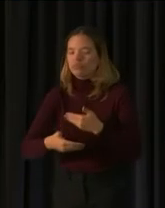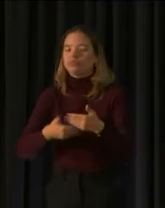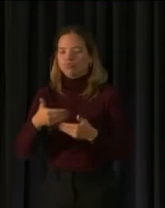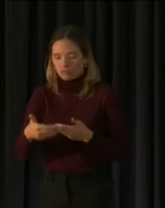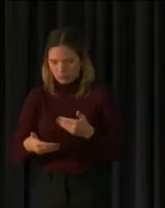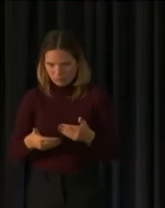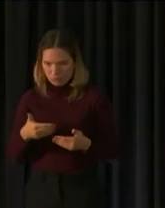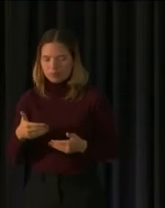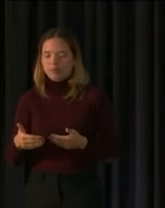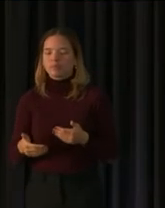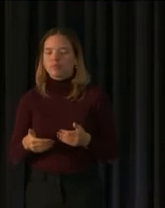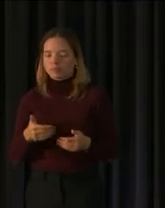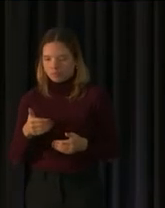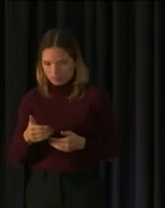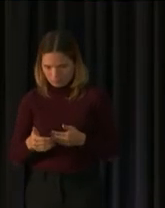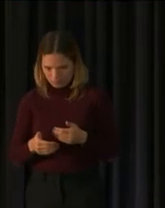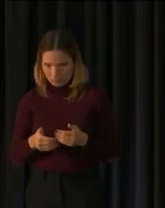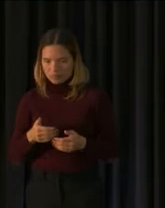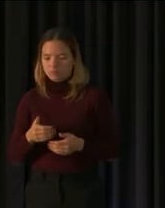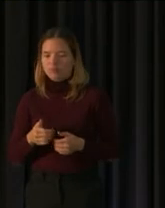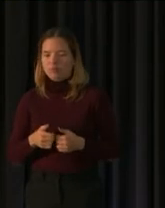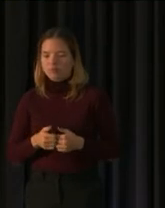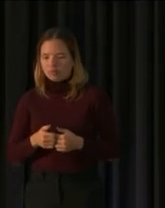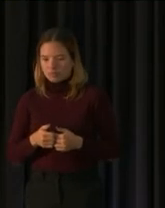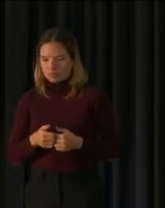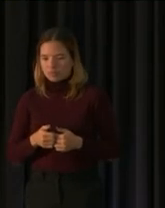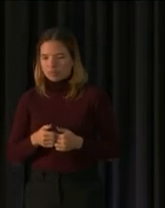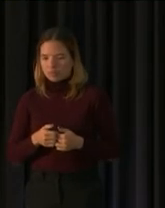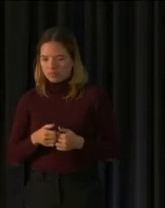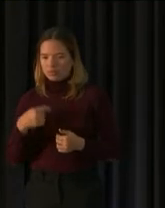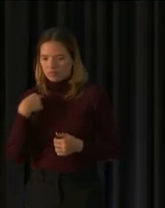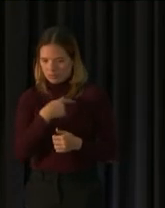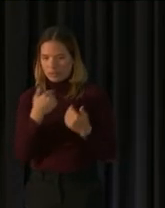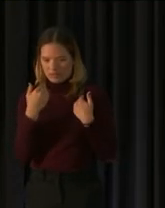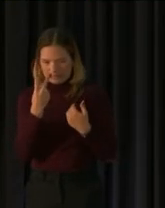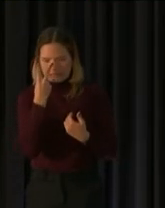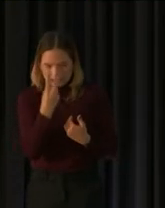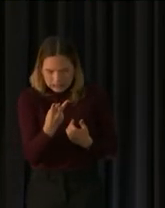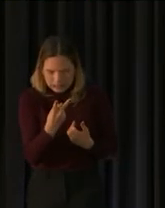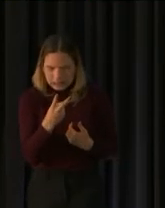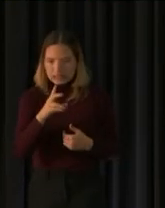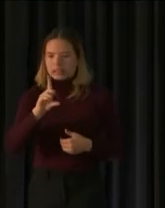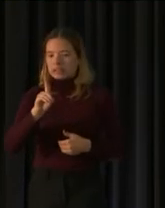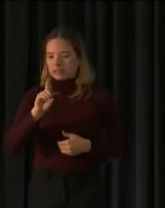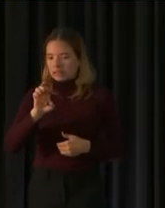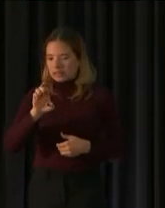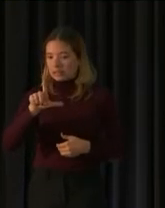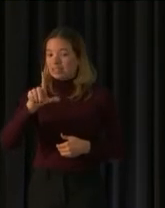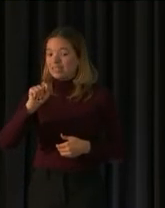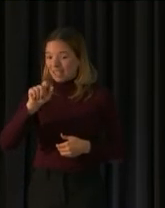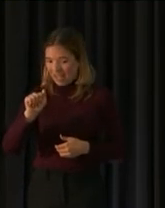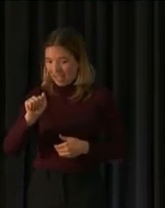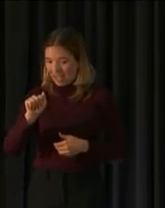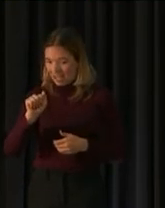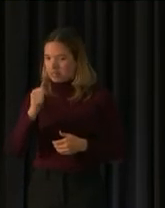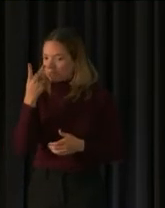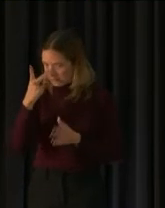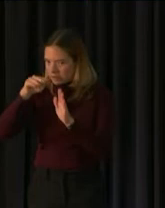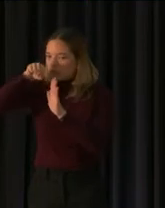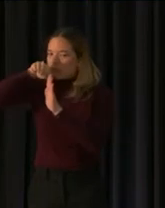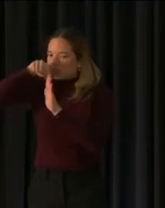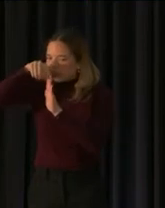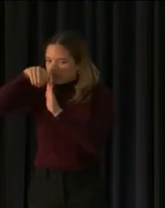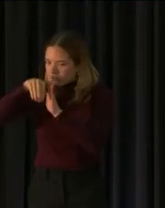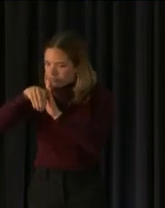a dramatic decrease in the spread of the Delta variant, which is the prominent variant at this time. However, we